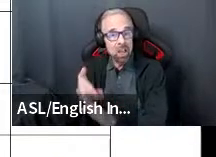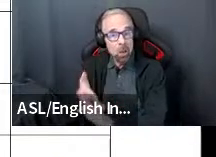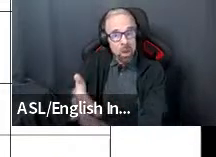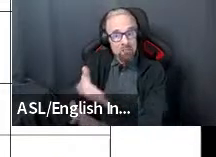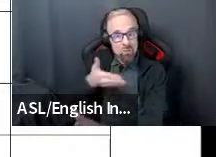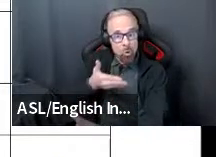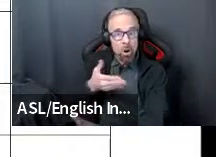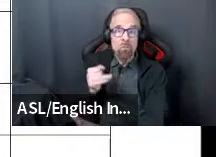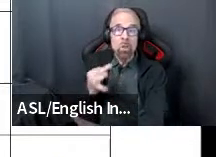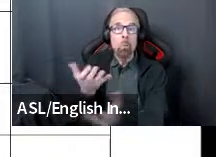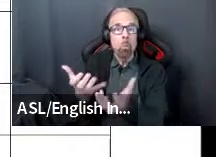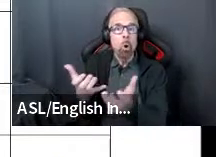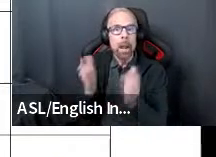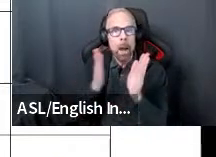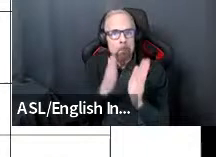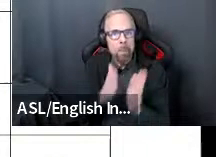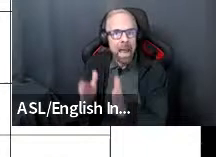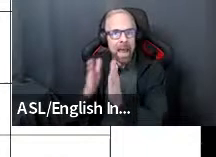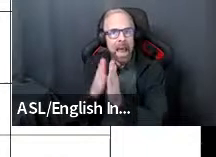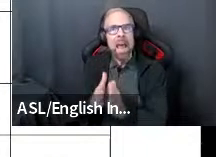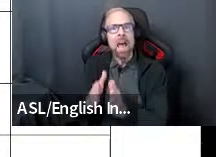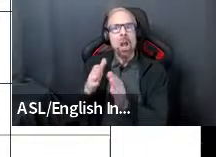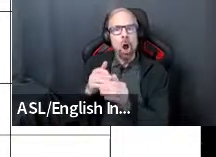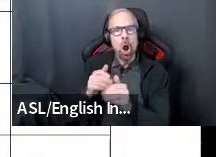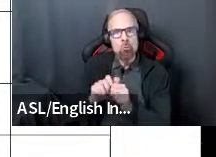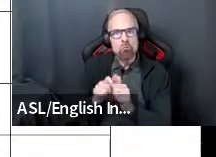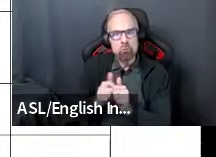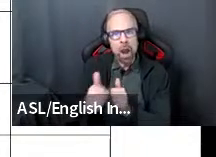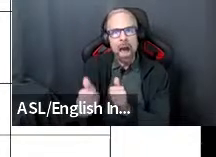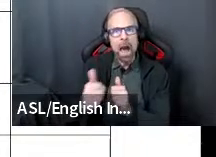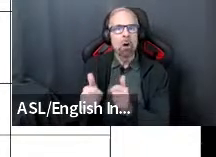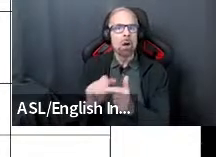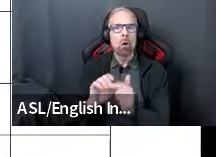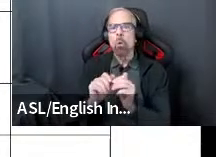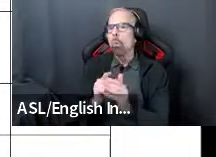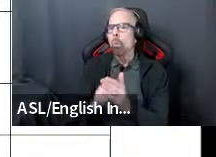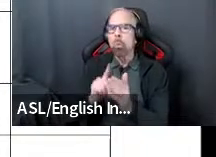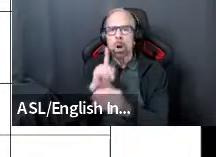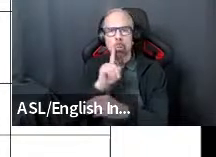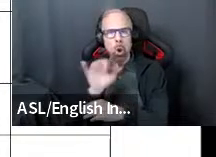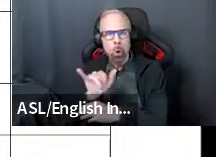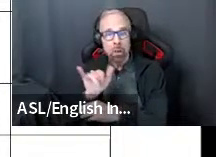want to plan a route, where those routes are going to go. So that's my suggestion.